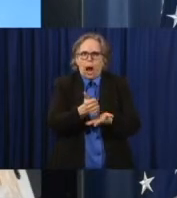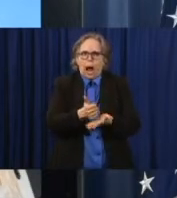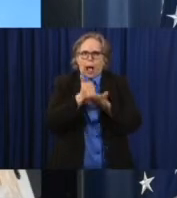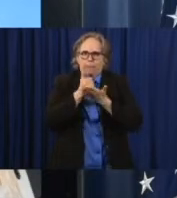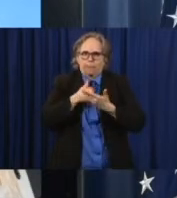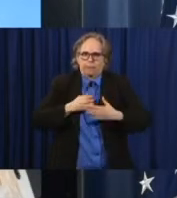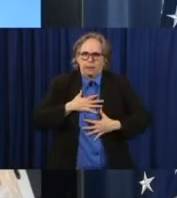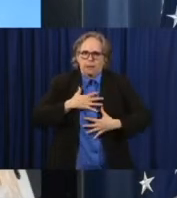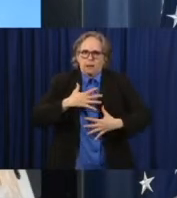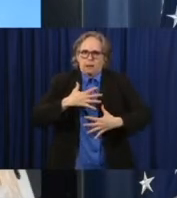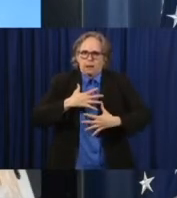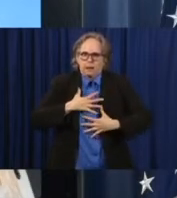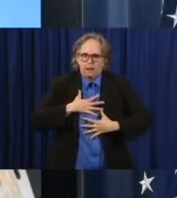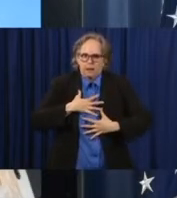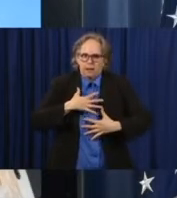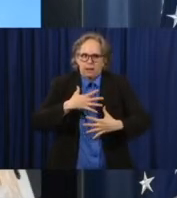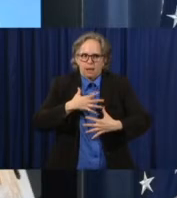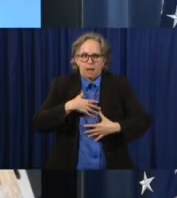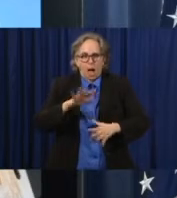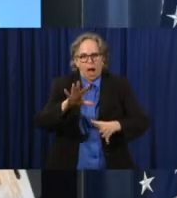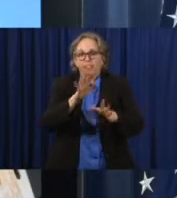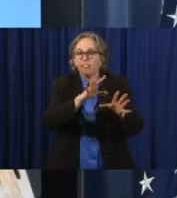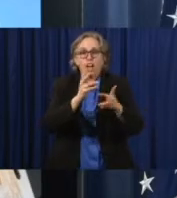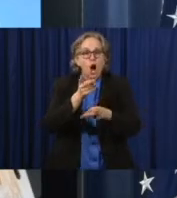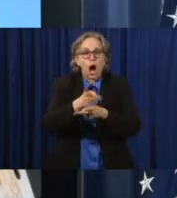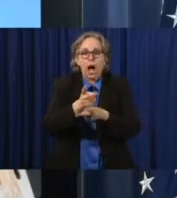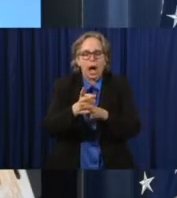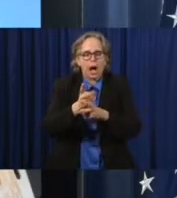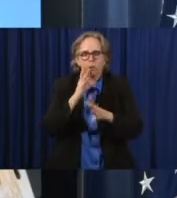The care was incredible.